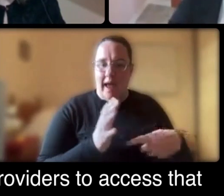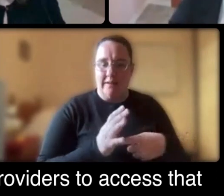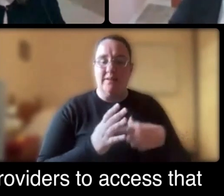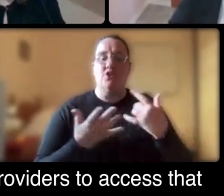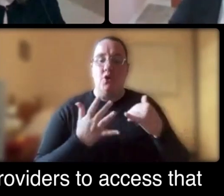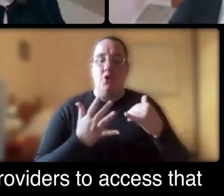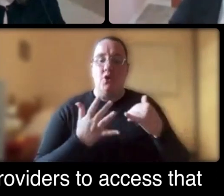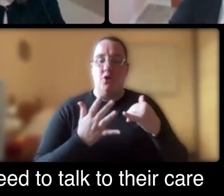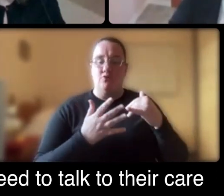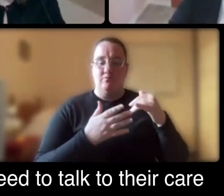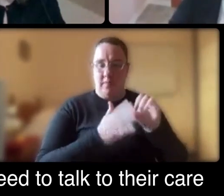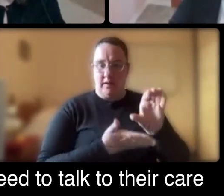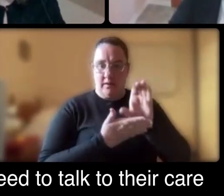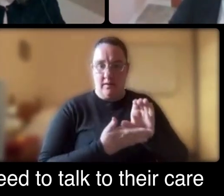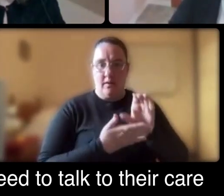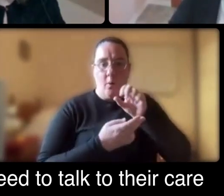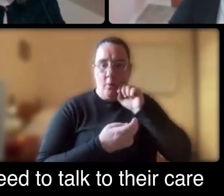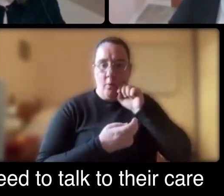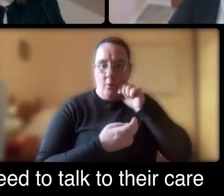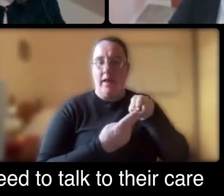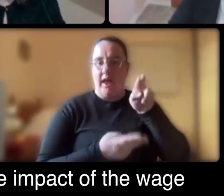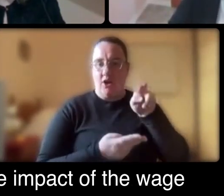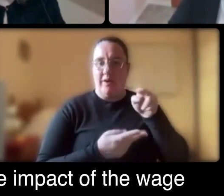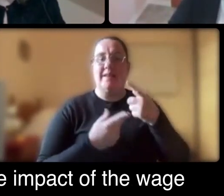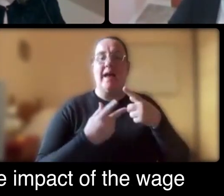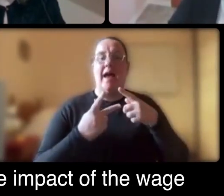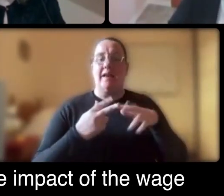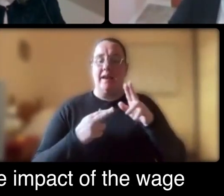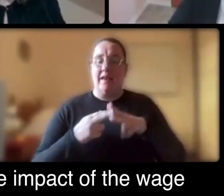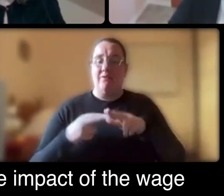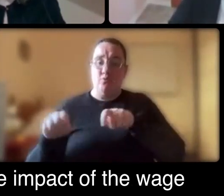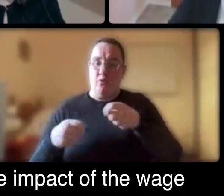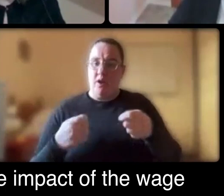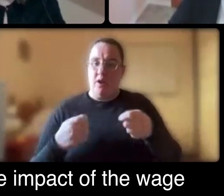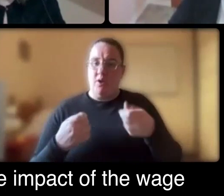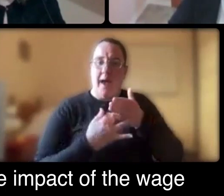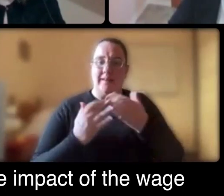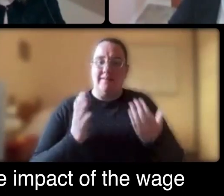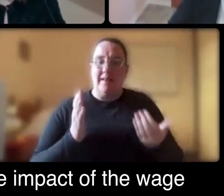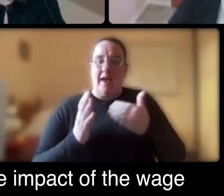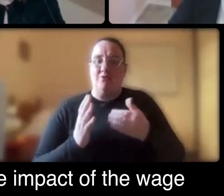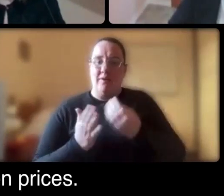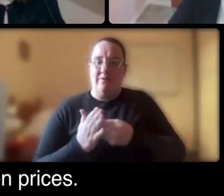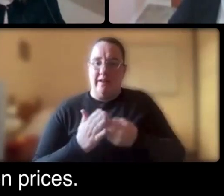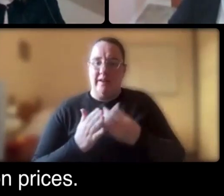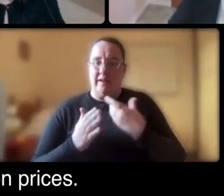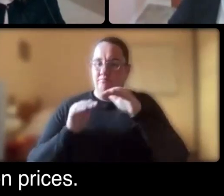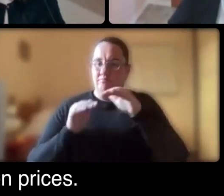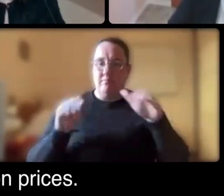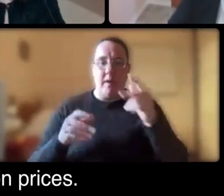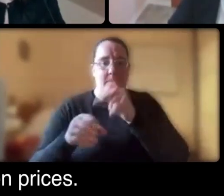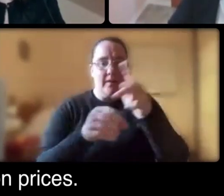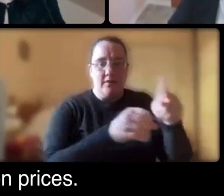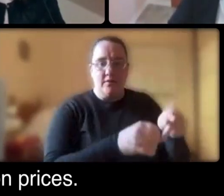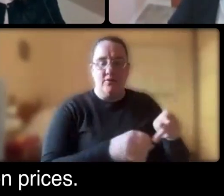for the providers to access that additional funding, they'll need to talk to their care recipients about what the impact of the wage increase is